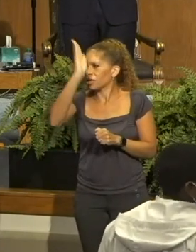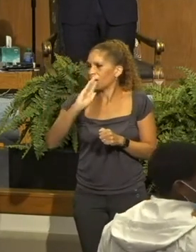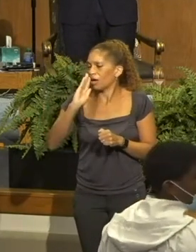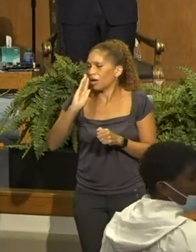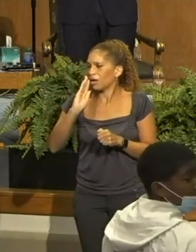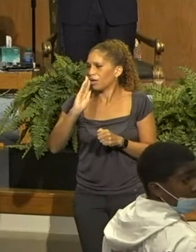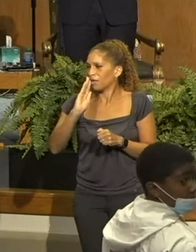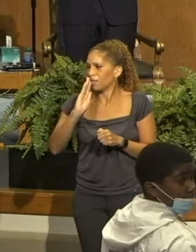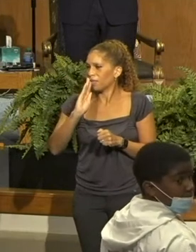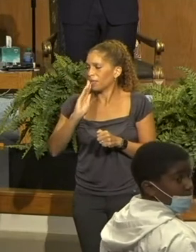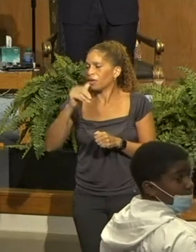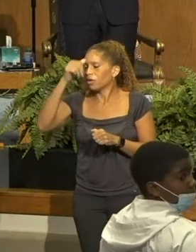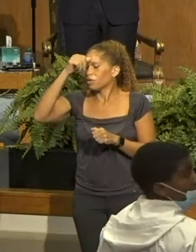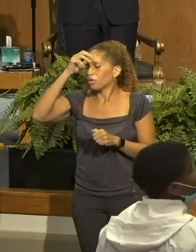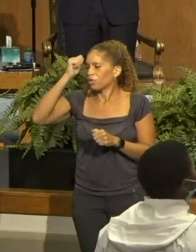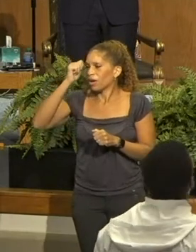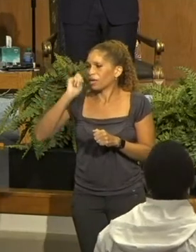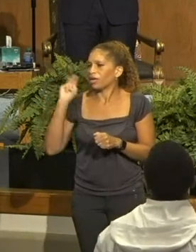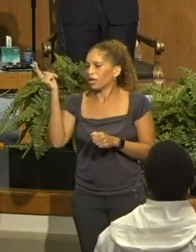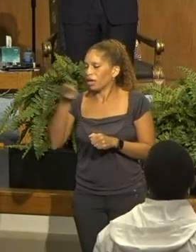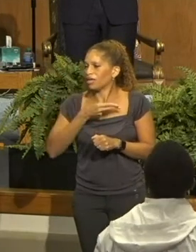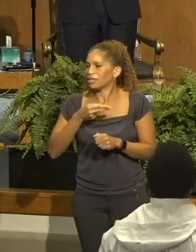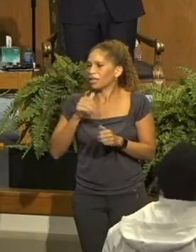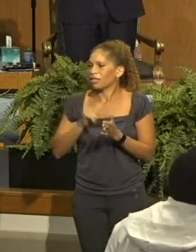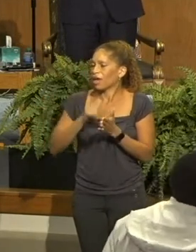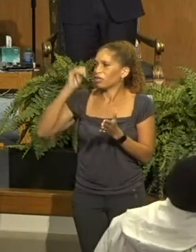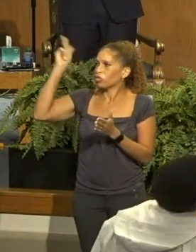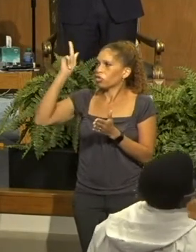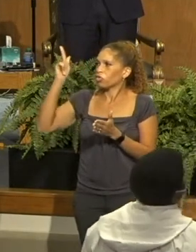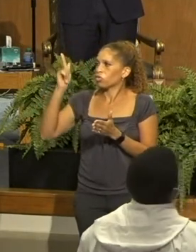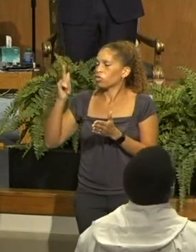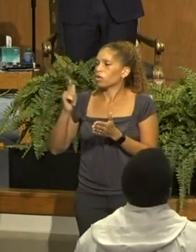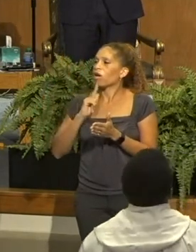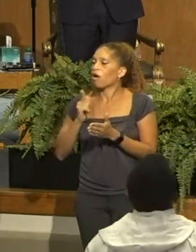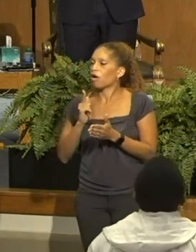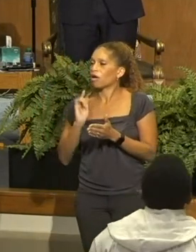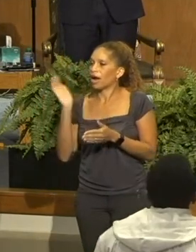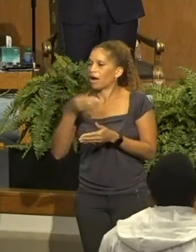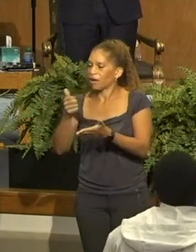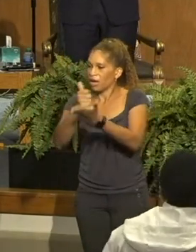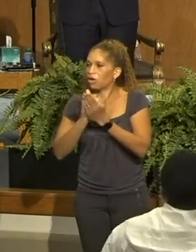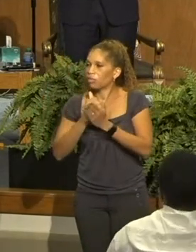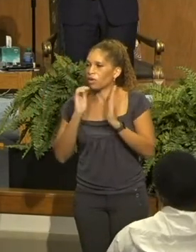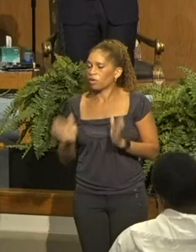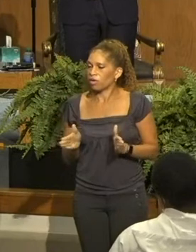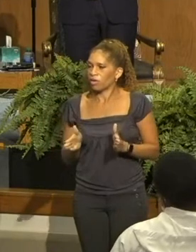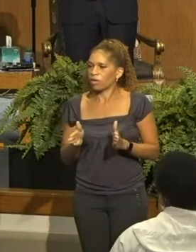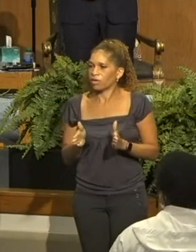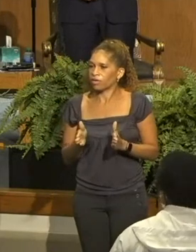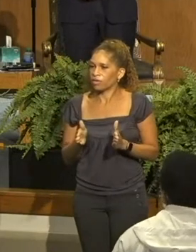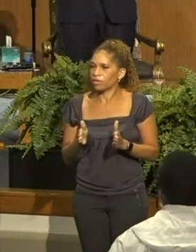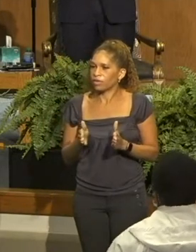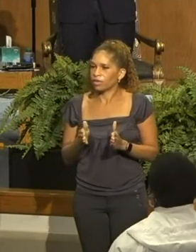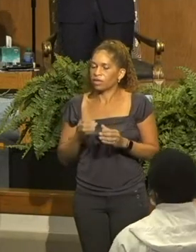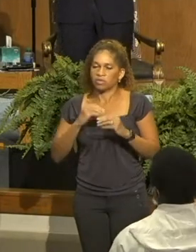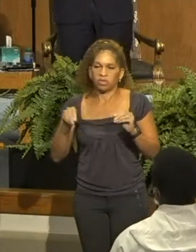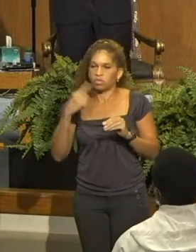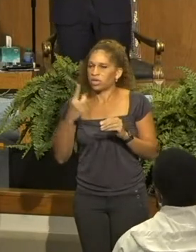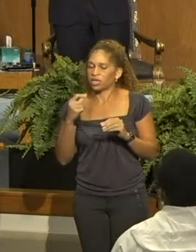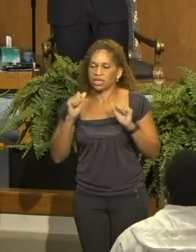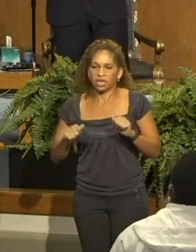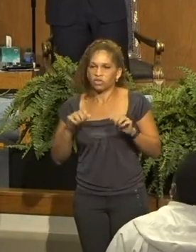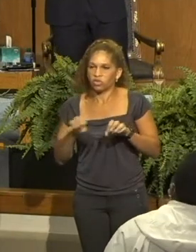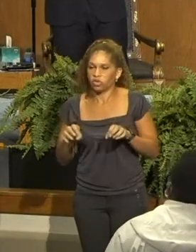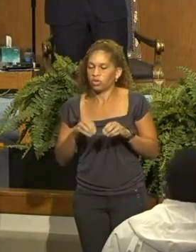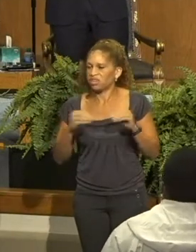your scripture reminds us that you are our helper and mortal man can't do anything to us. So